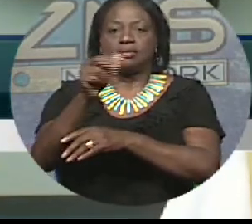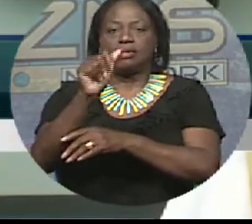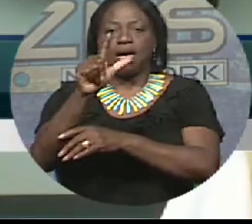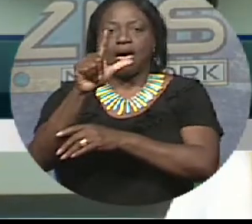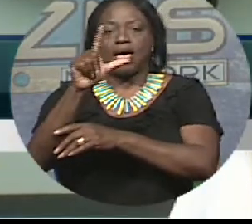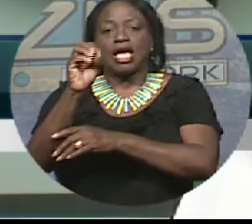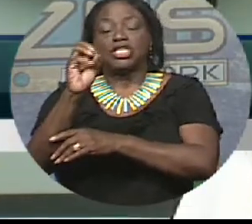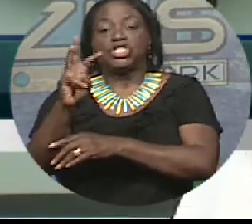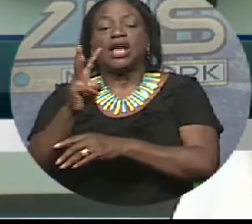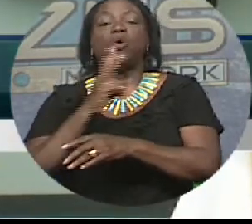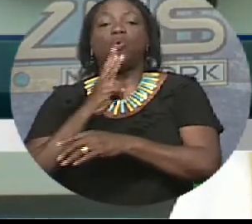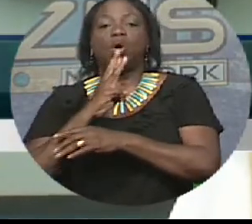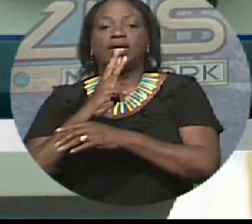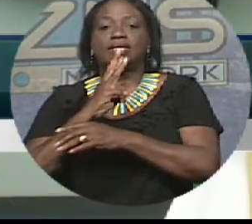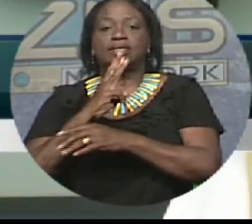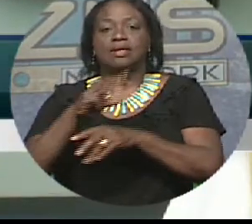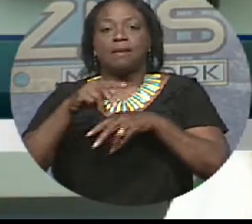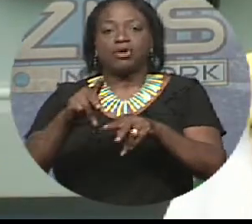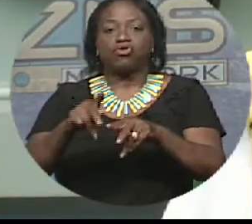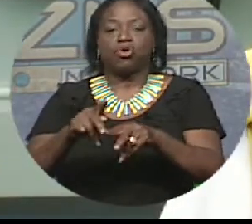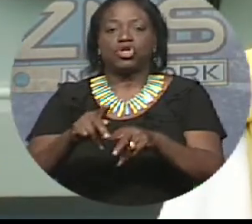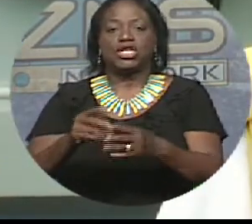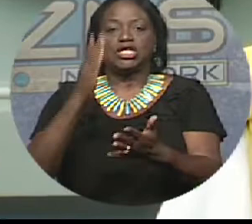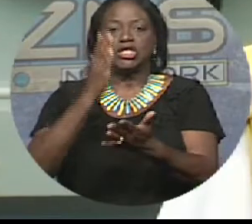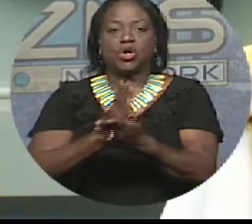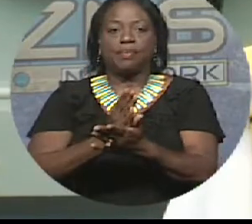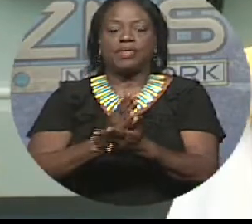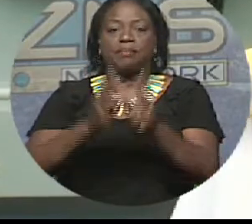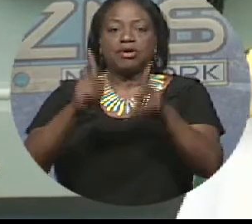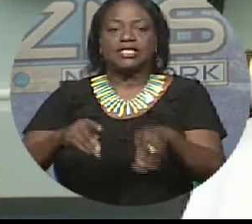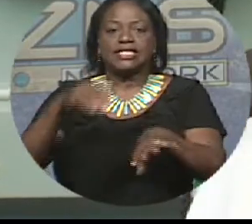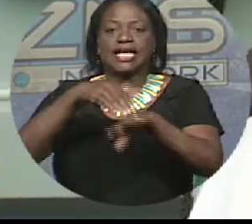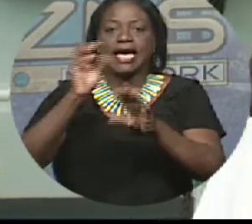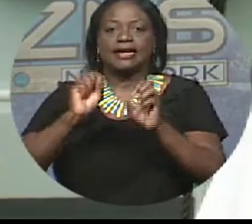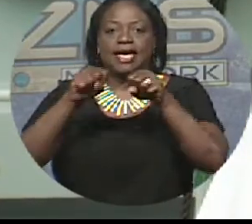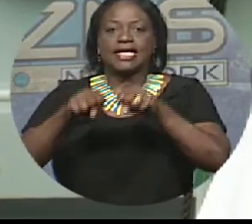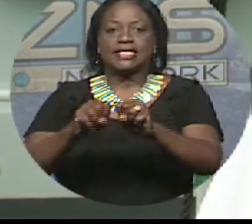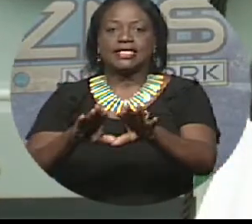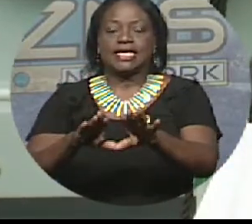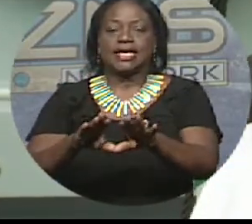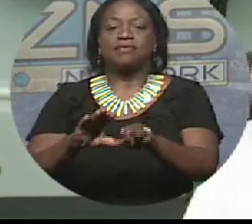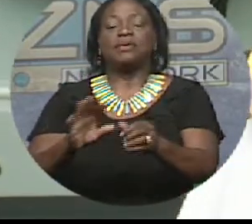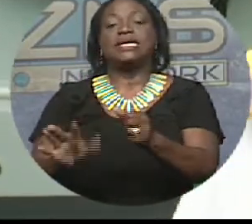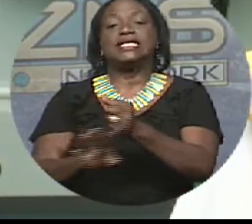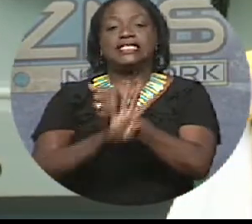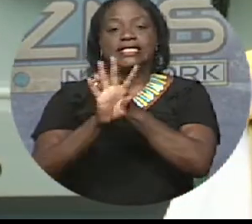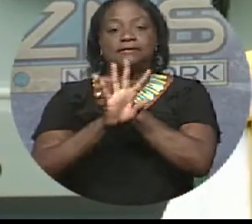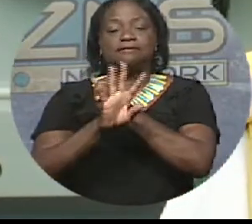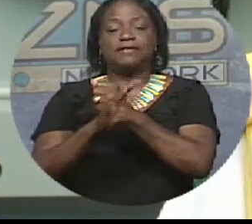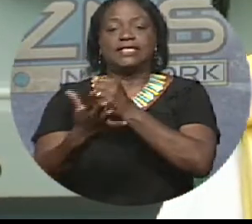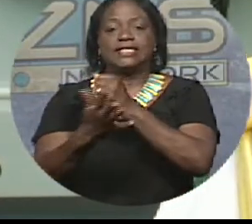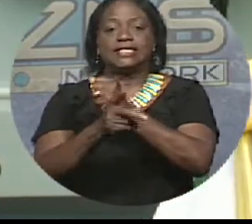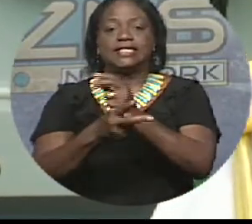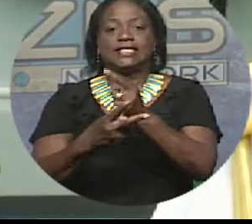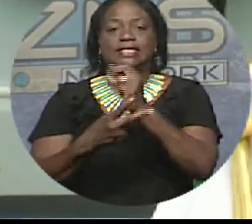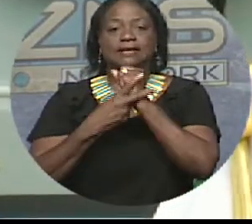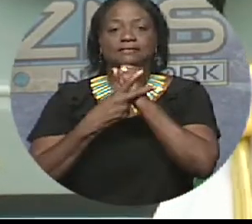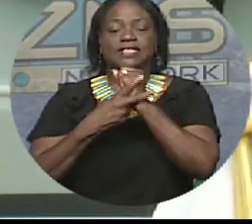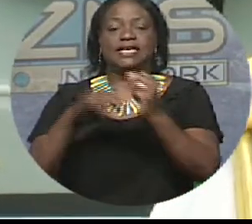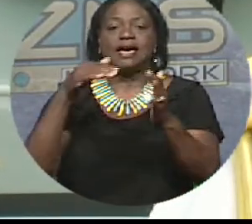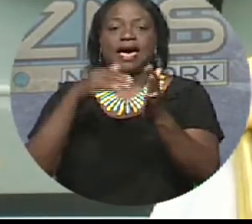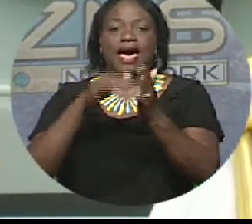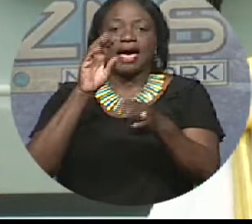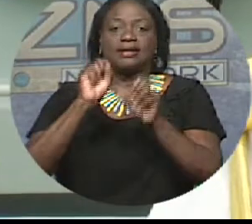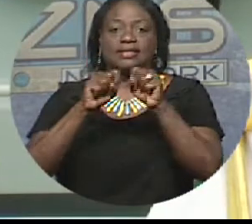intercept persons at sea. If we have to provide safety of lives at sea, to provide making sure